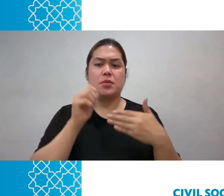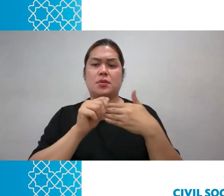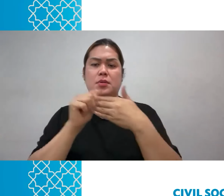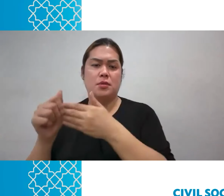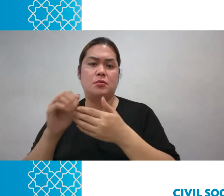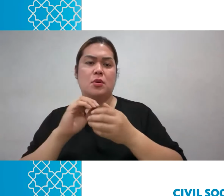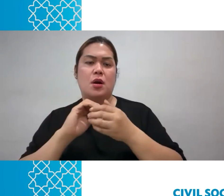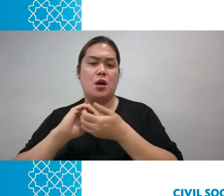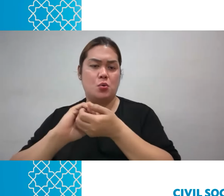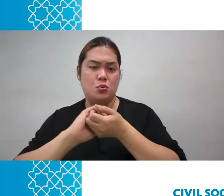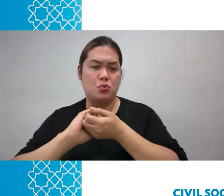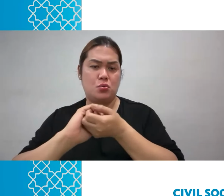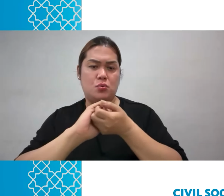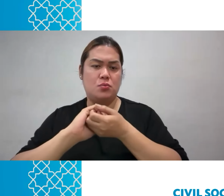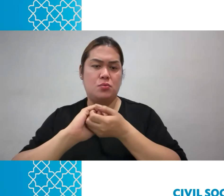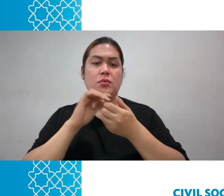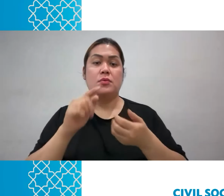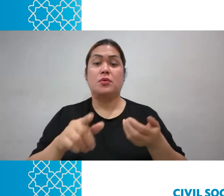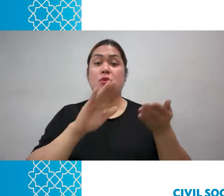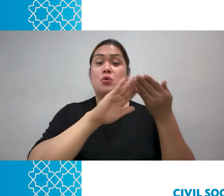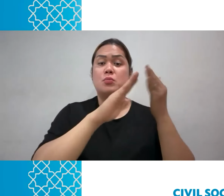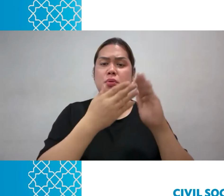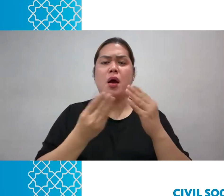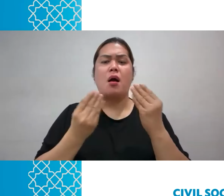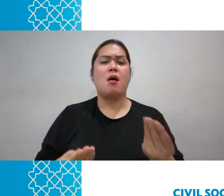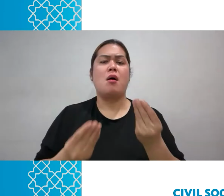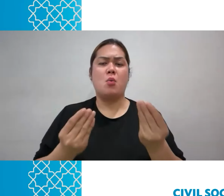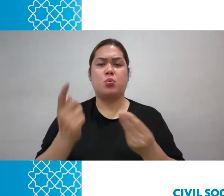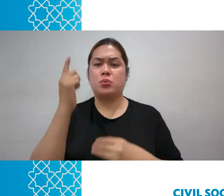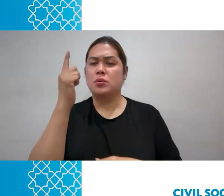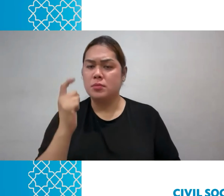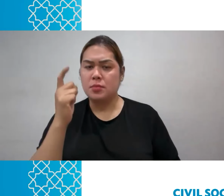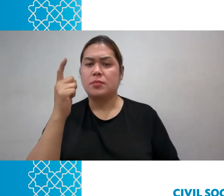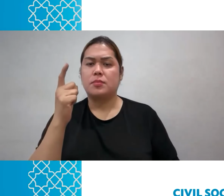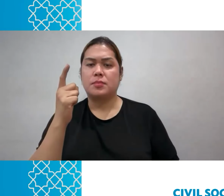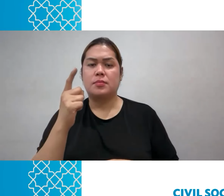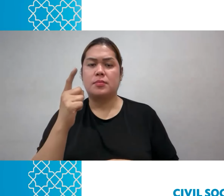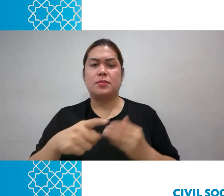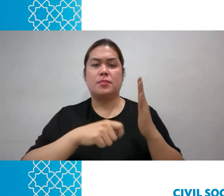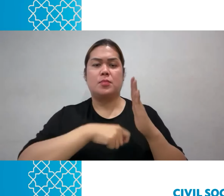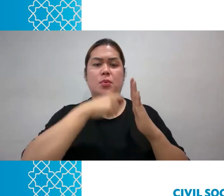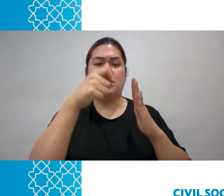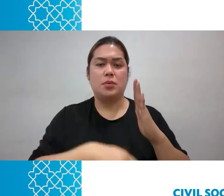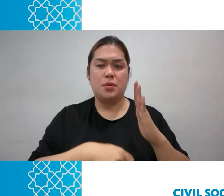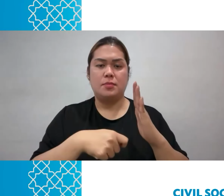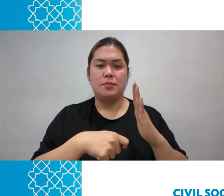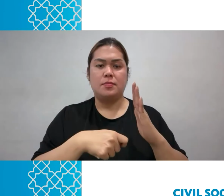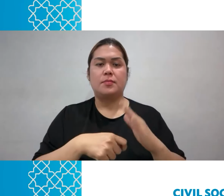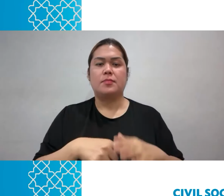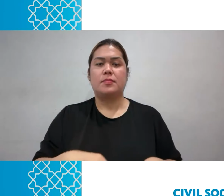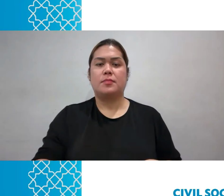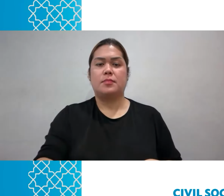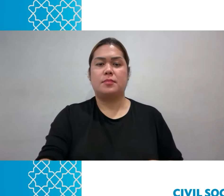organization was started with the program called Rahagiri Days. So that program invited thousands of people on